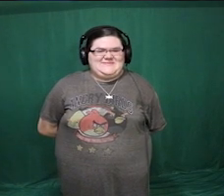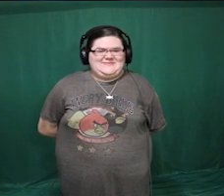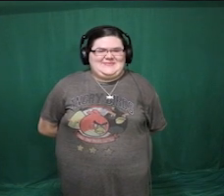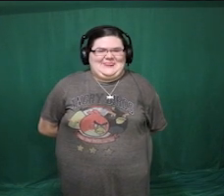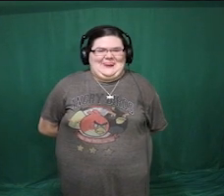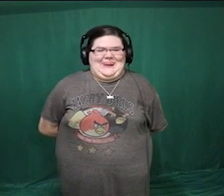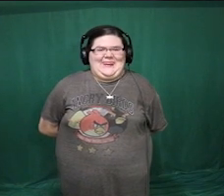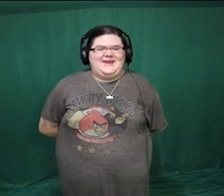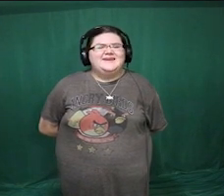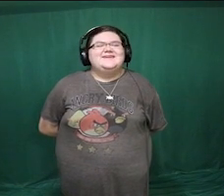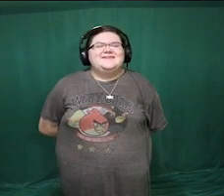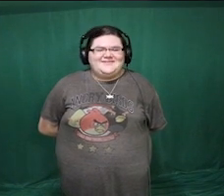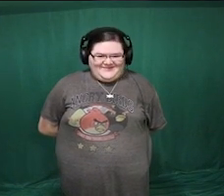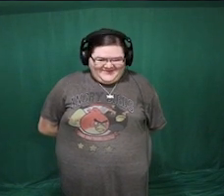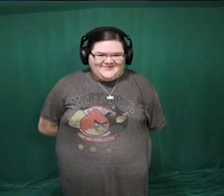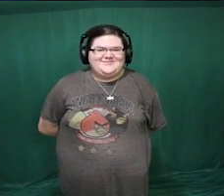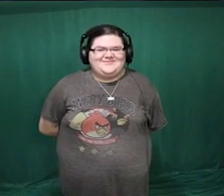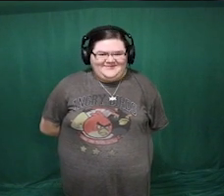You must be right.